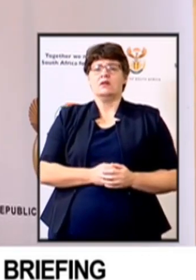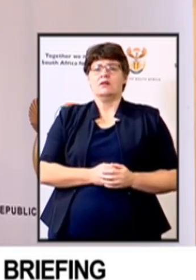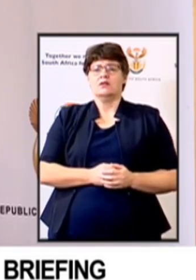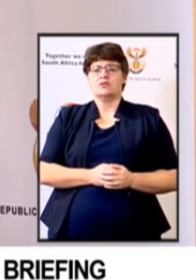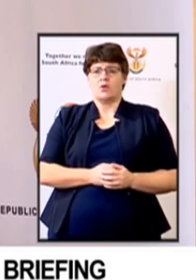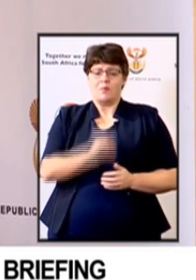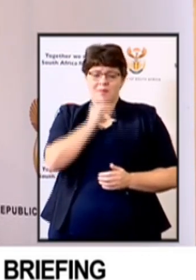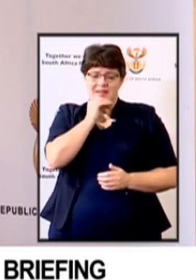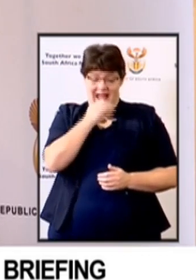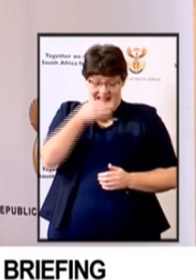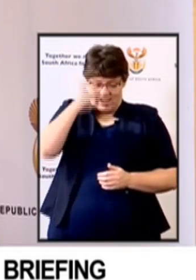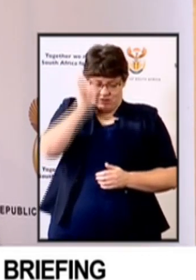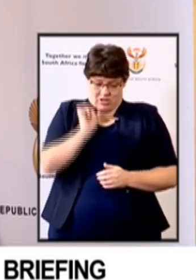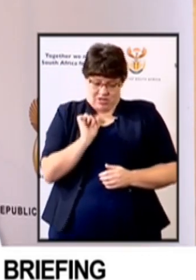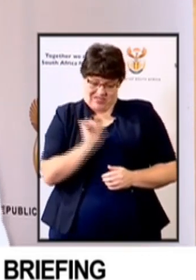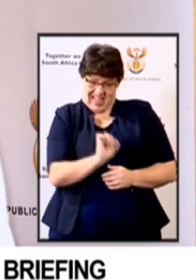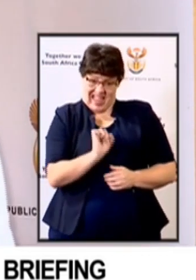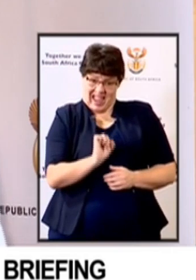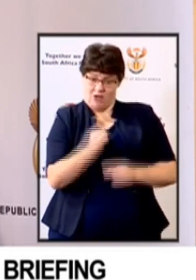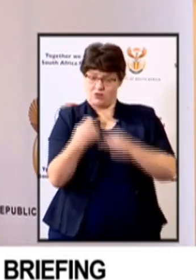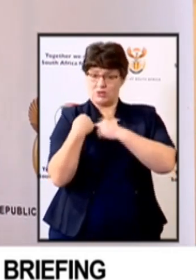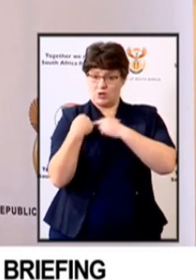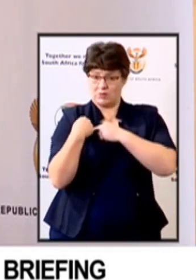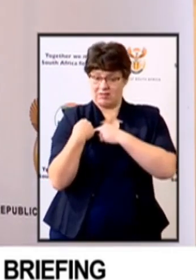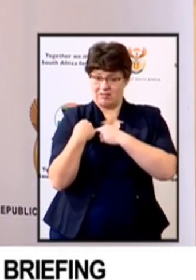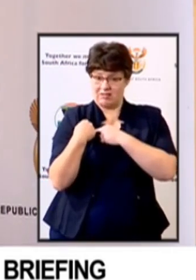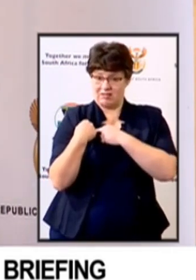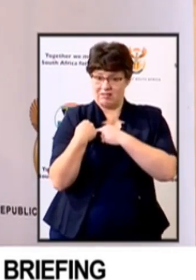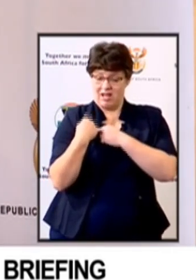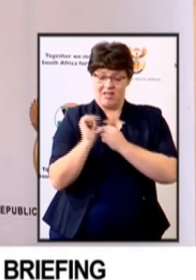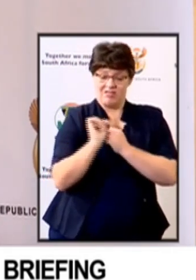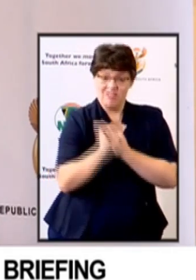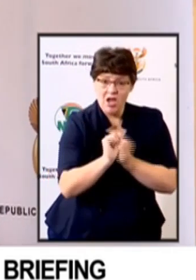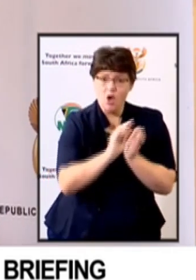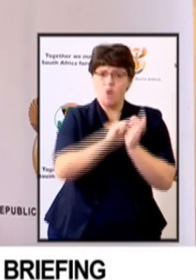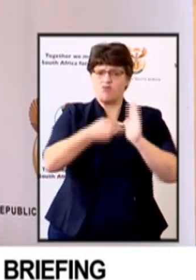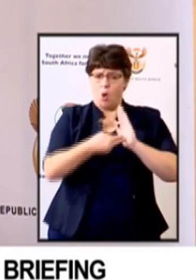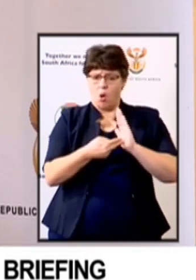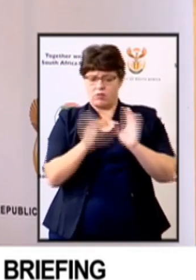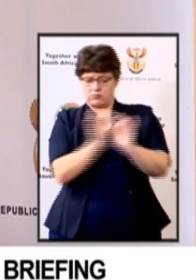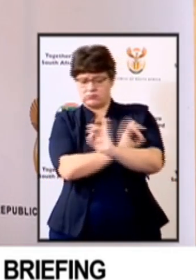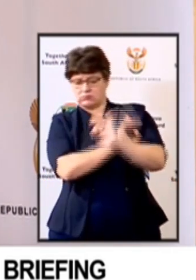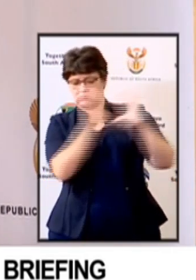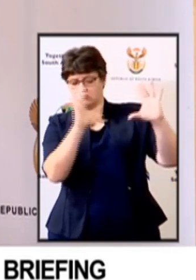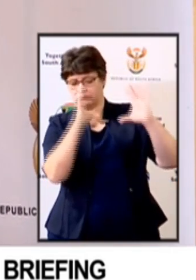role of state on a spotlight.